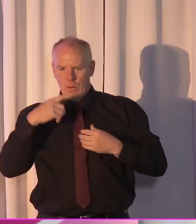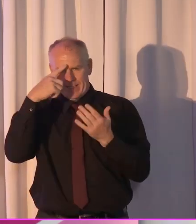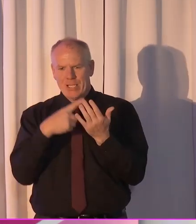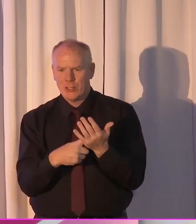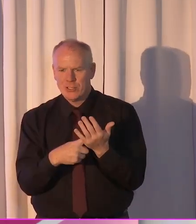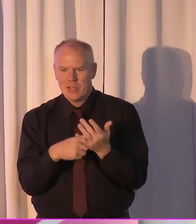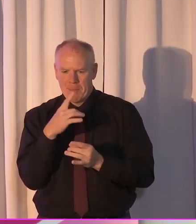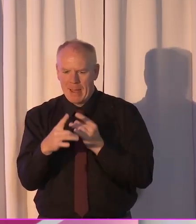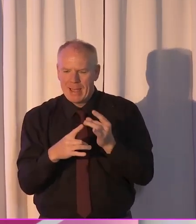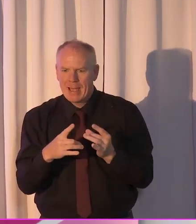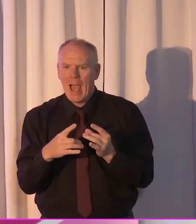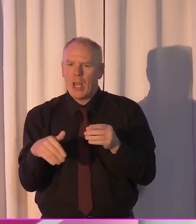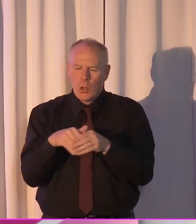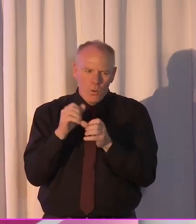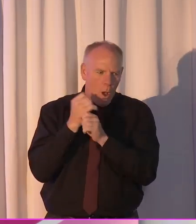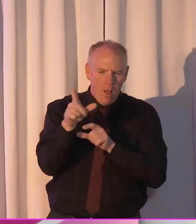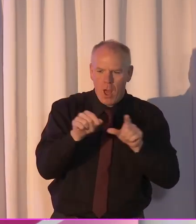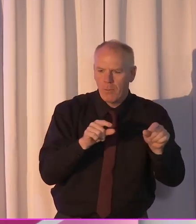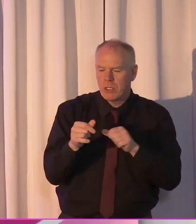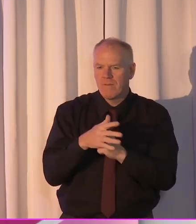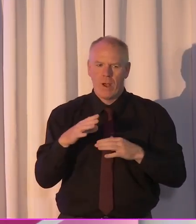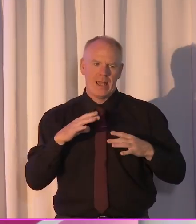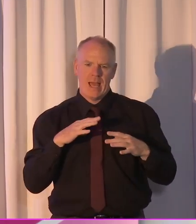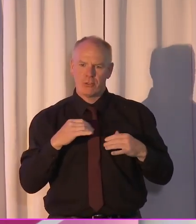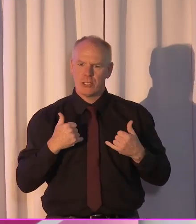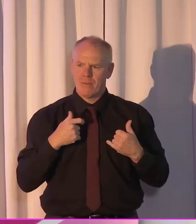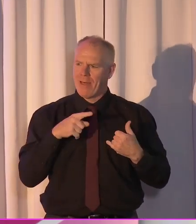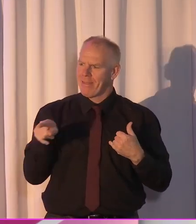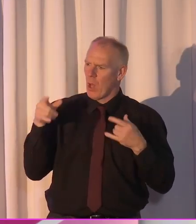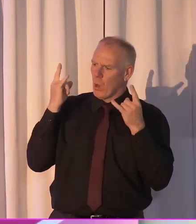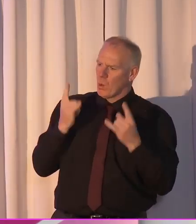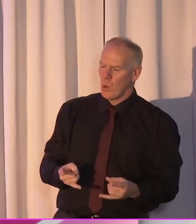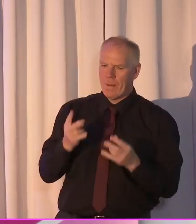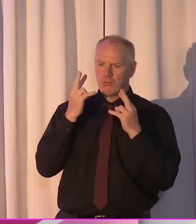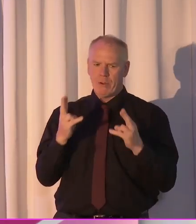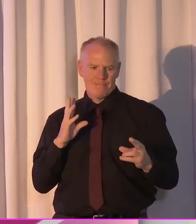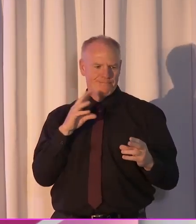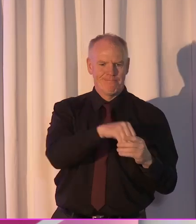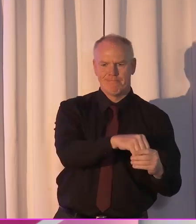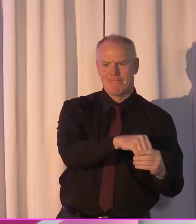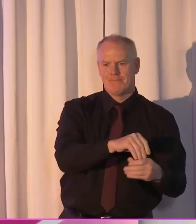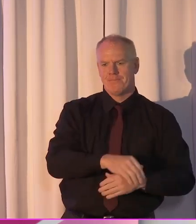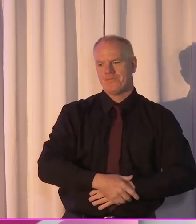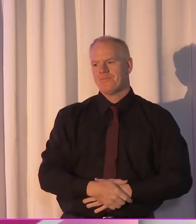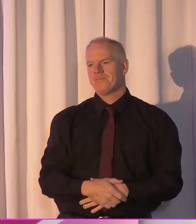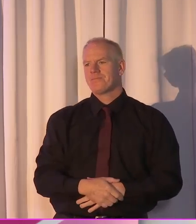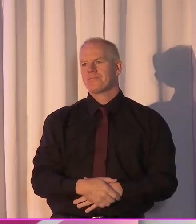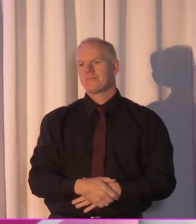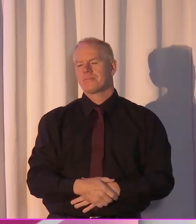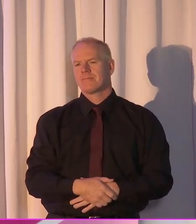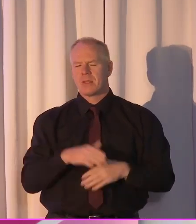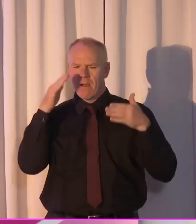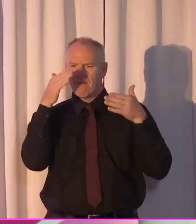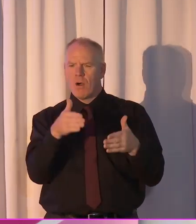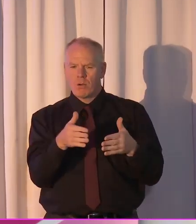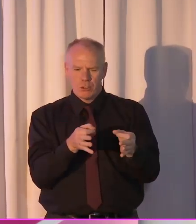replete with all options for leisure and enjoyment that is their human right to enjoy. This focus in the